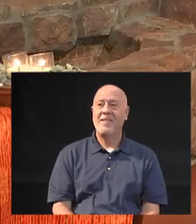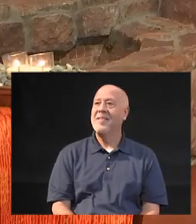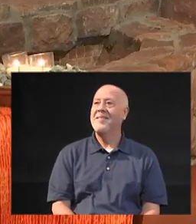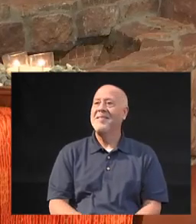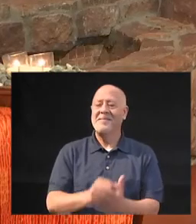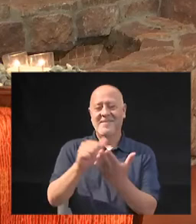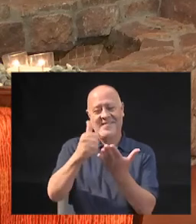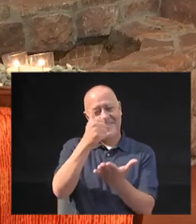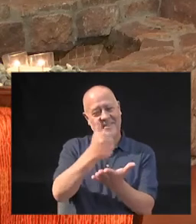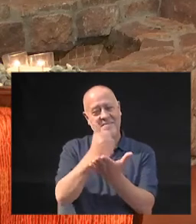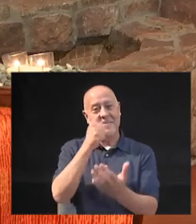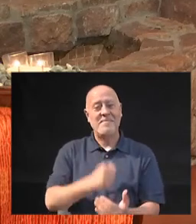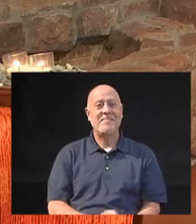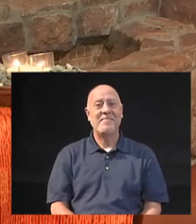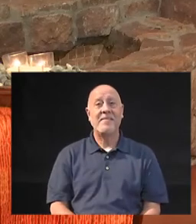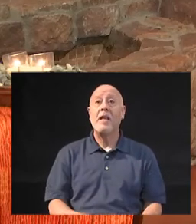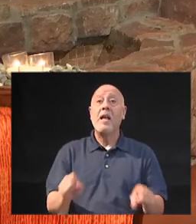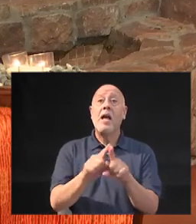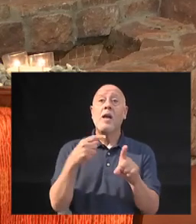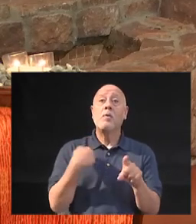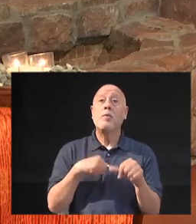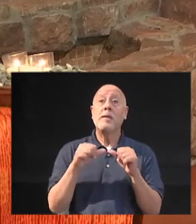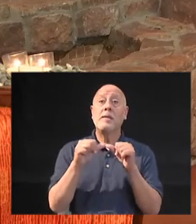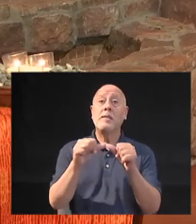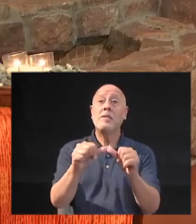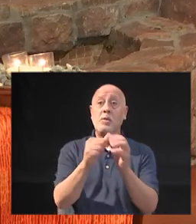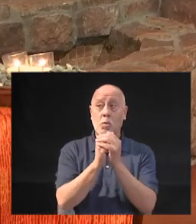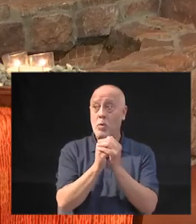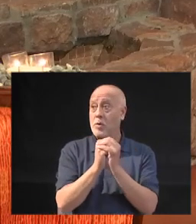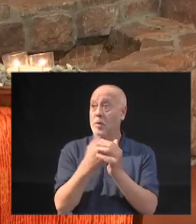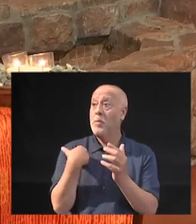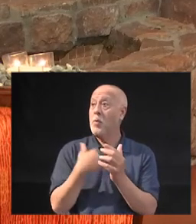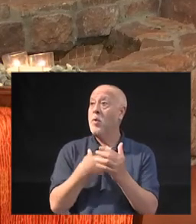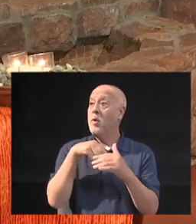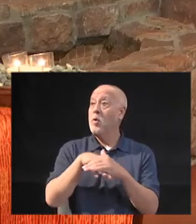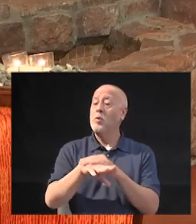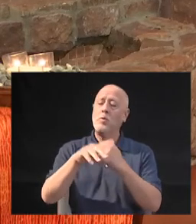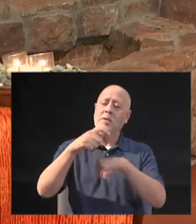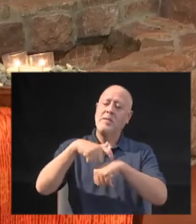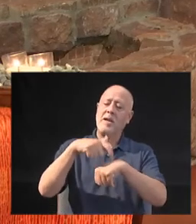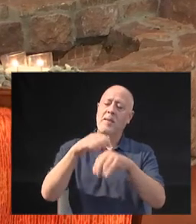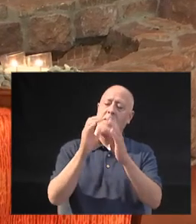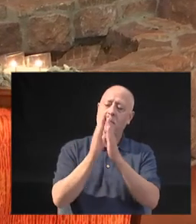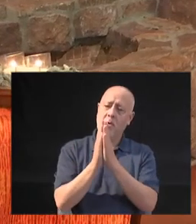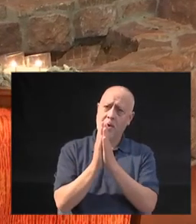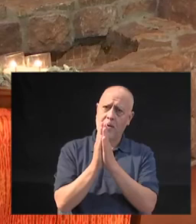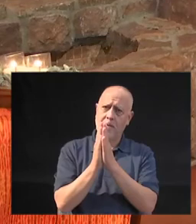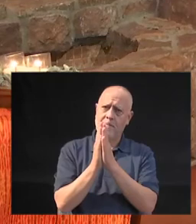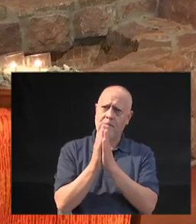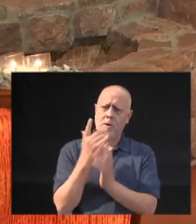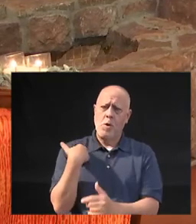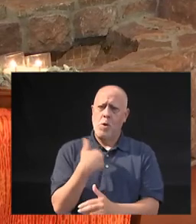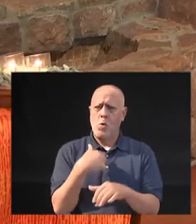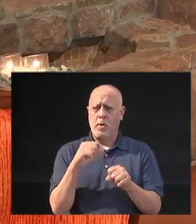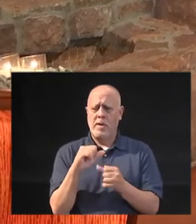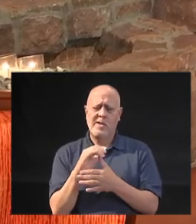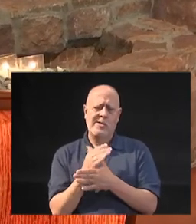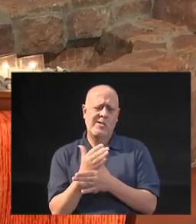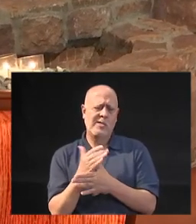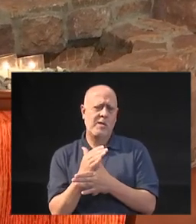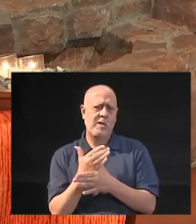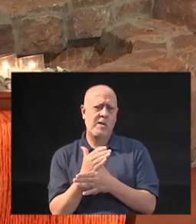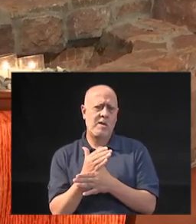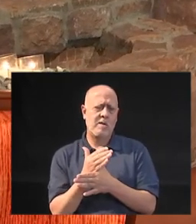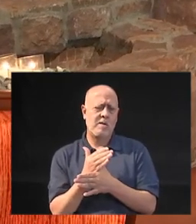Amen. As we continue our worship this morning, we move into a time of prayer, a time where we're able to share